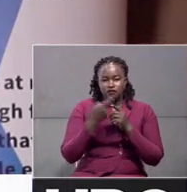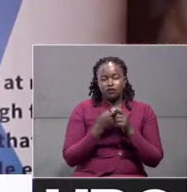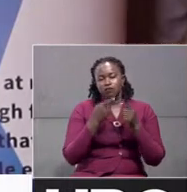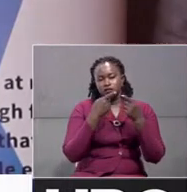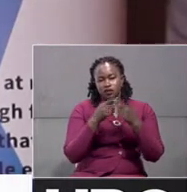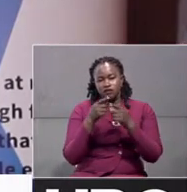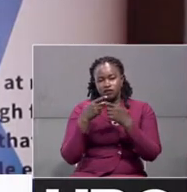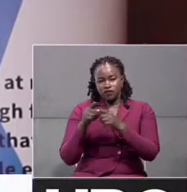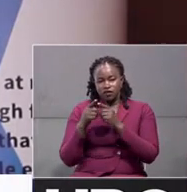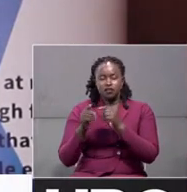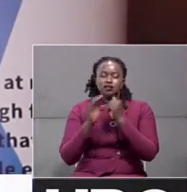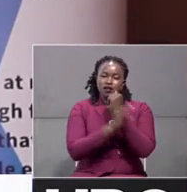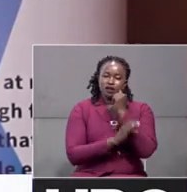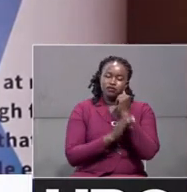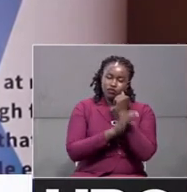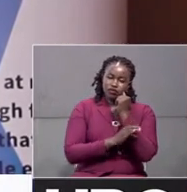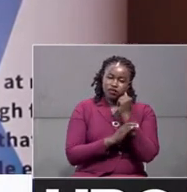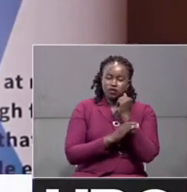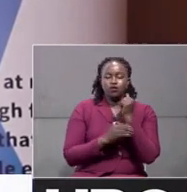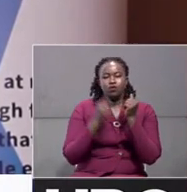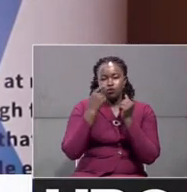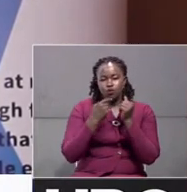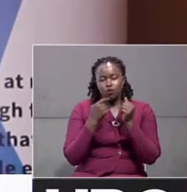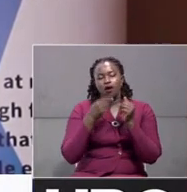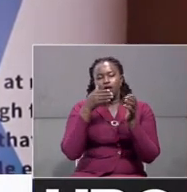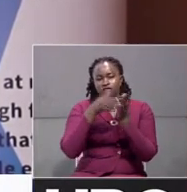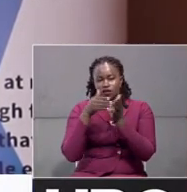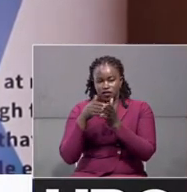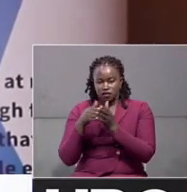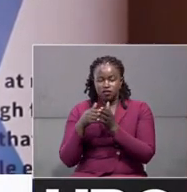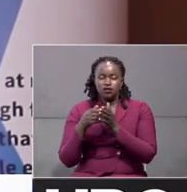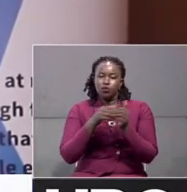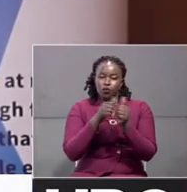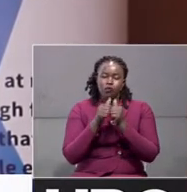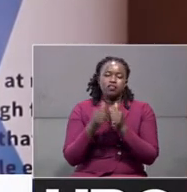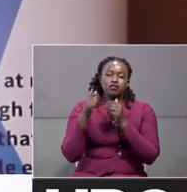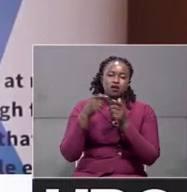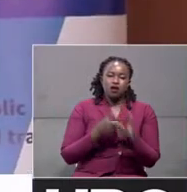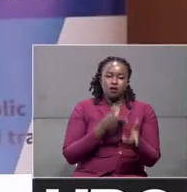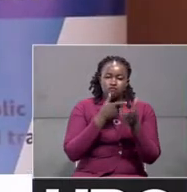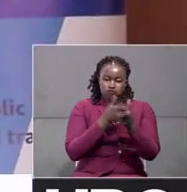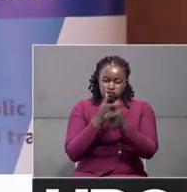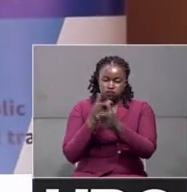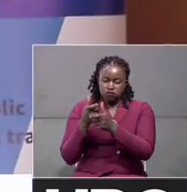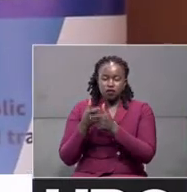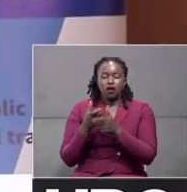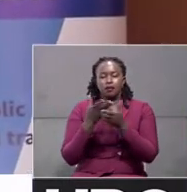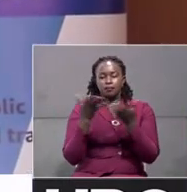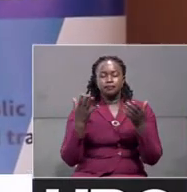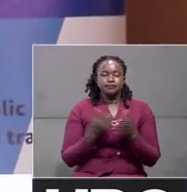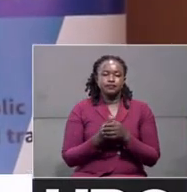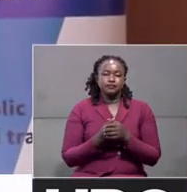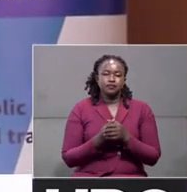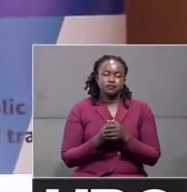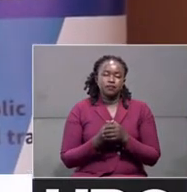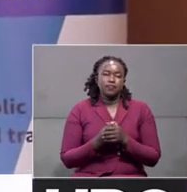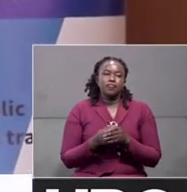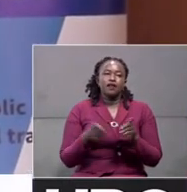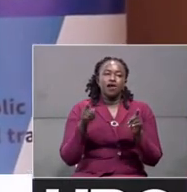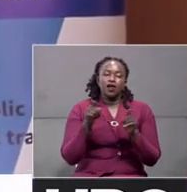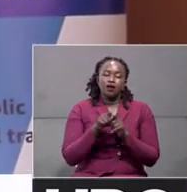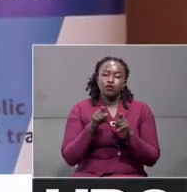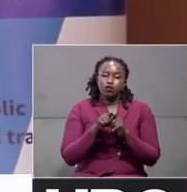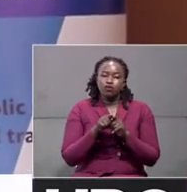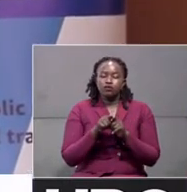various countries who are affected with the wars. And also I seize